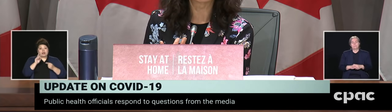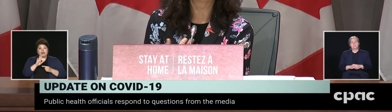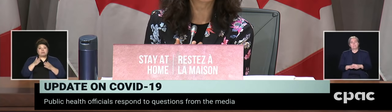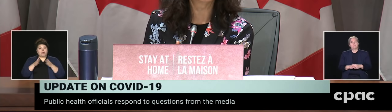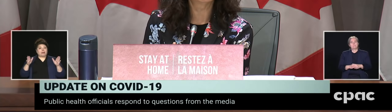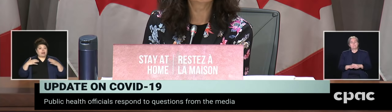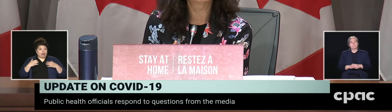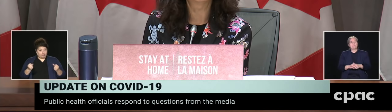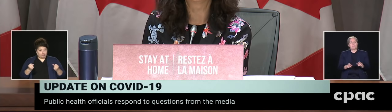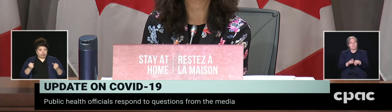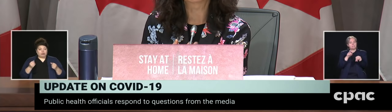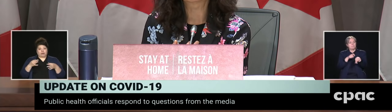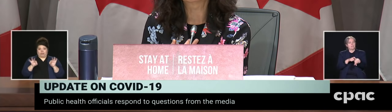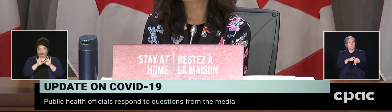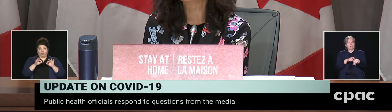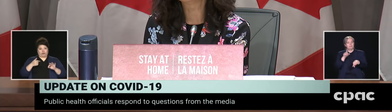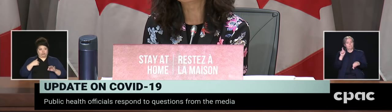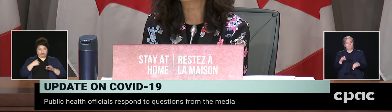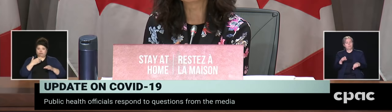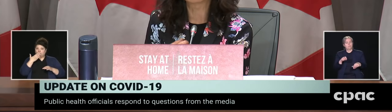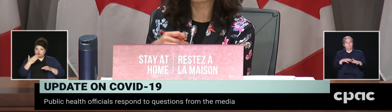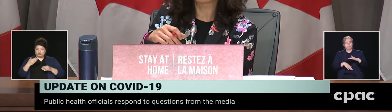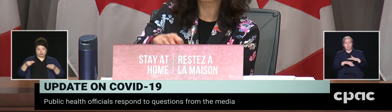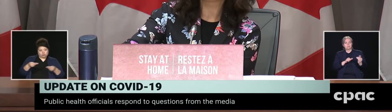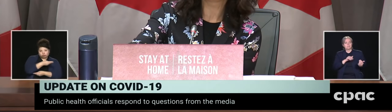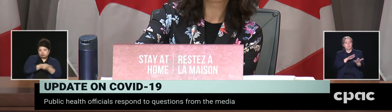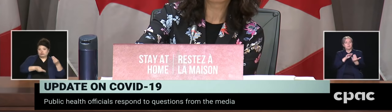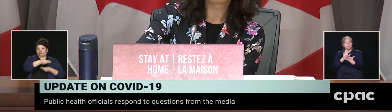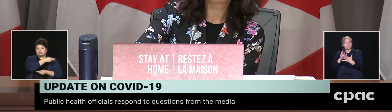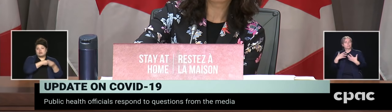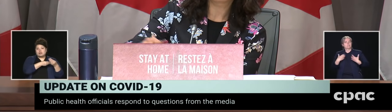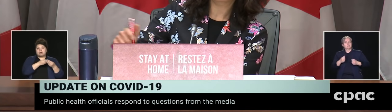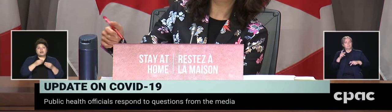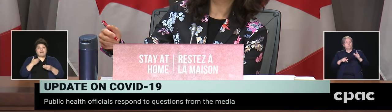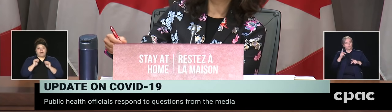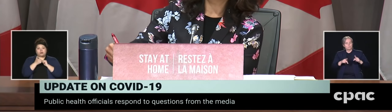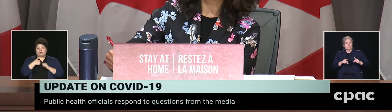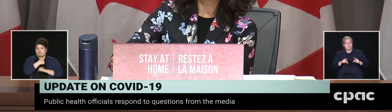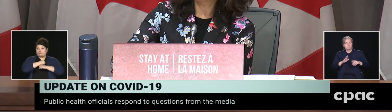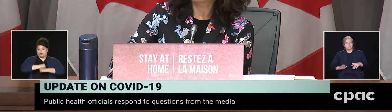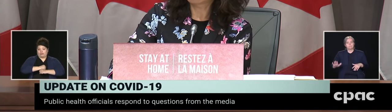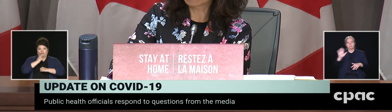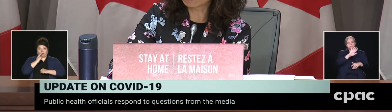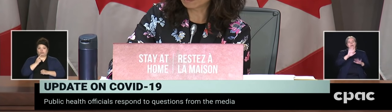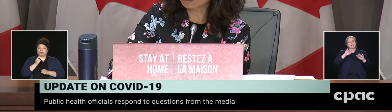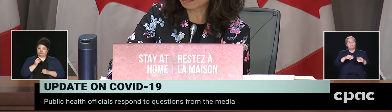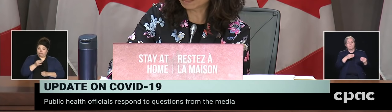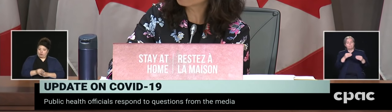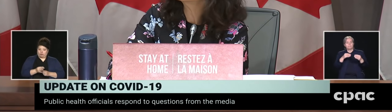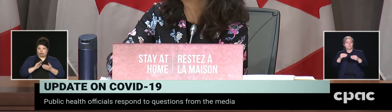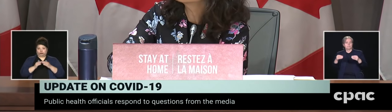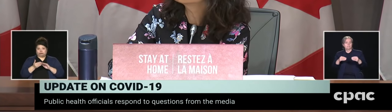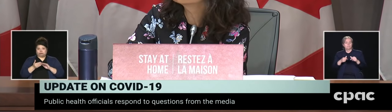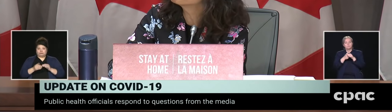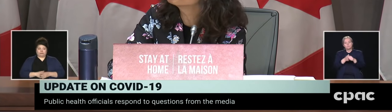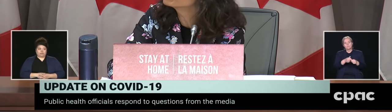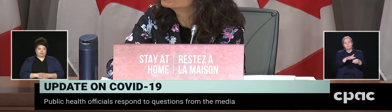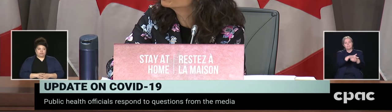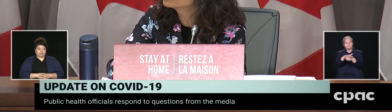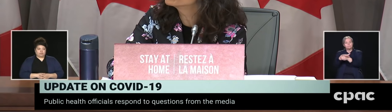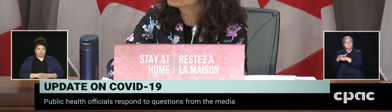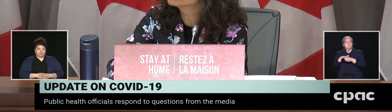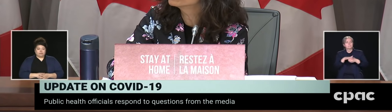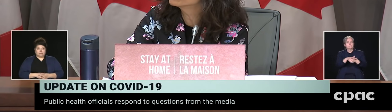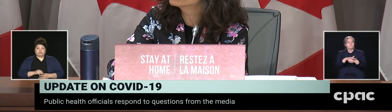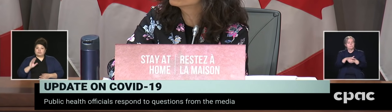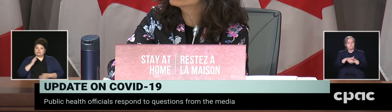some flexibility in terms of protecting communities on the ground. Good morning. Dr. Tam Ashley-Burke, CBC News.